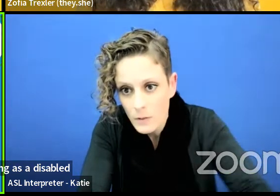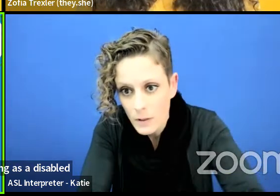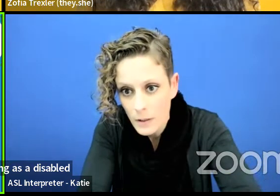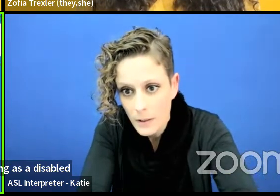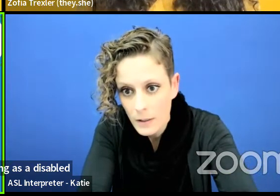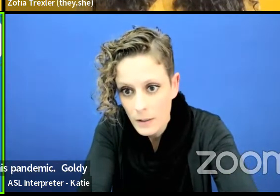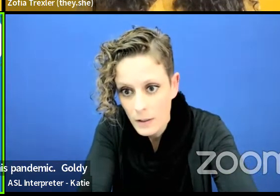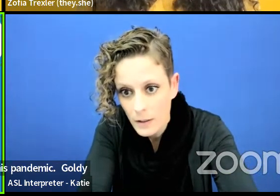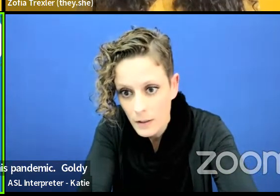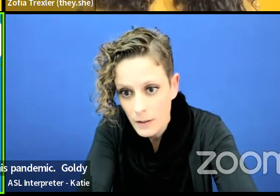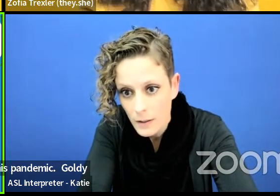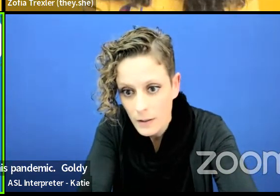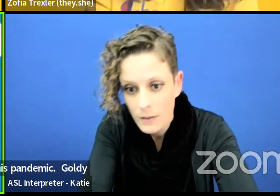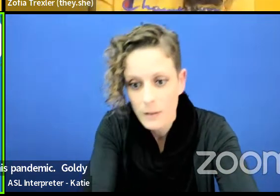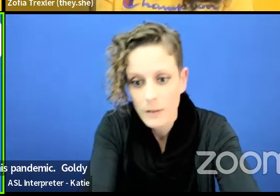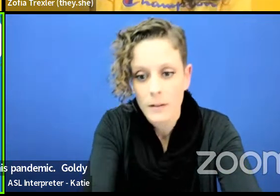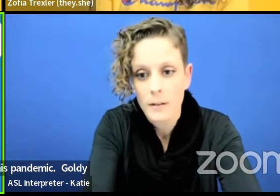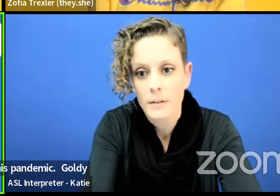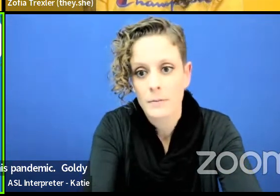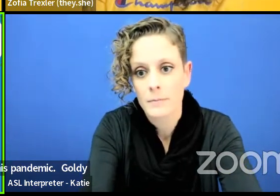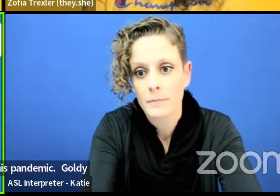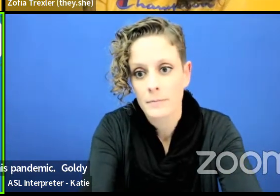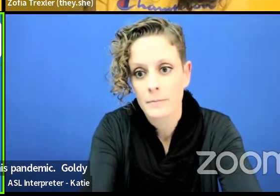Thank you. Yes, I'll take it.